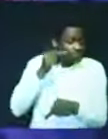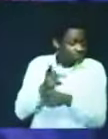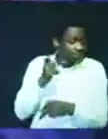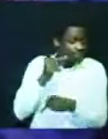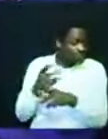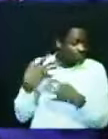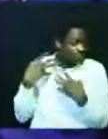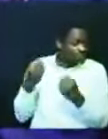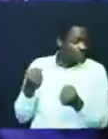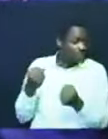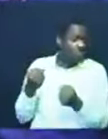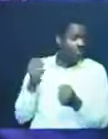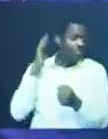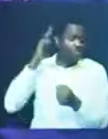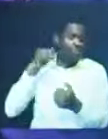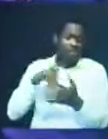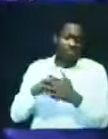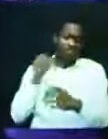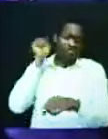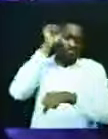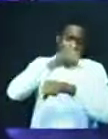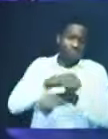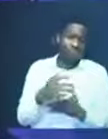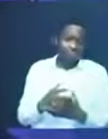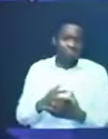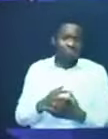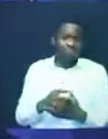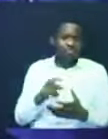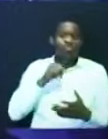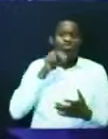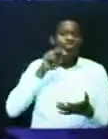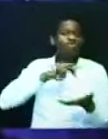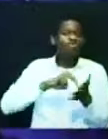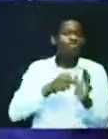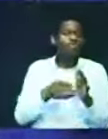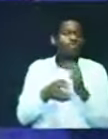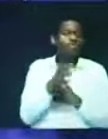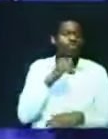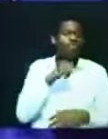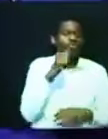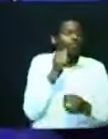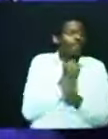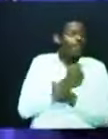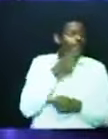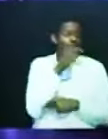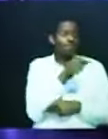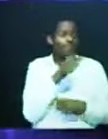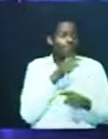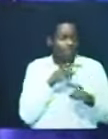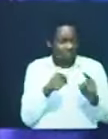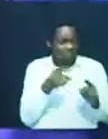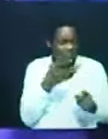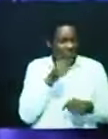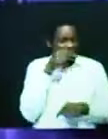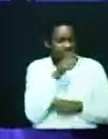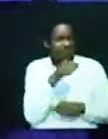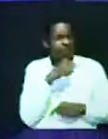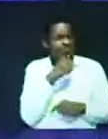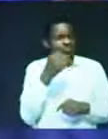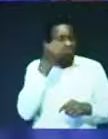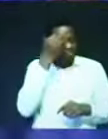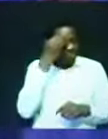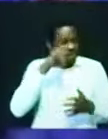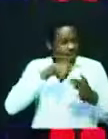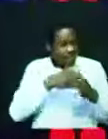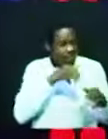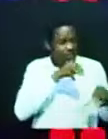mean God does not love me, but you don't know how to plant and manage your seed. It is so shiny the end of year. A break on obetumia